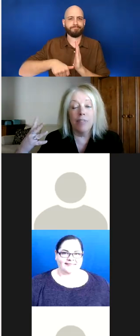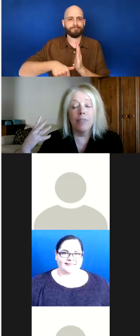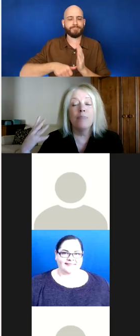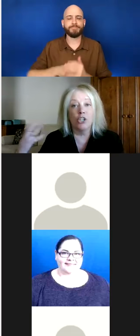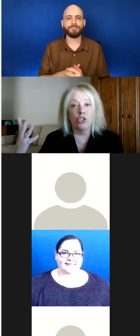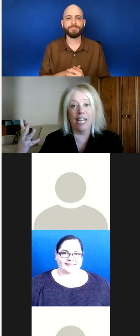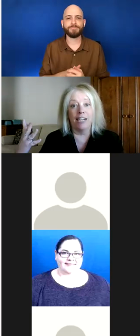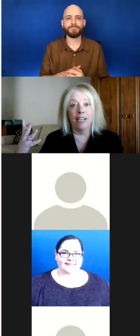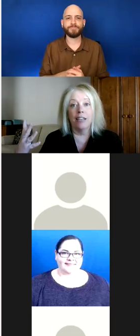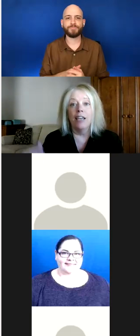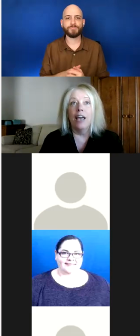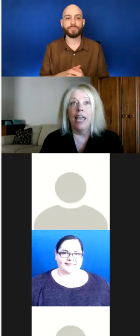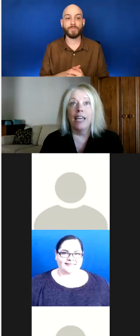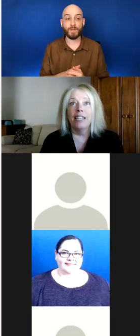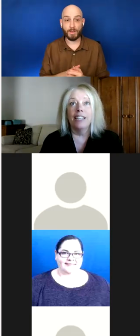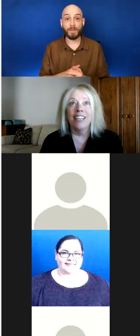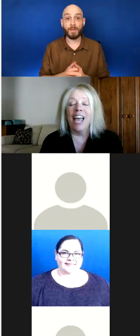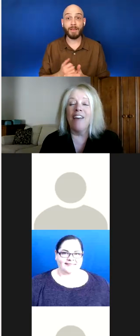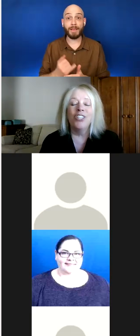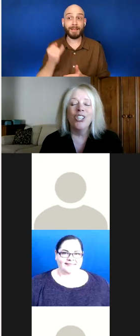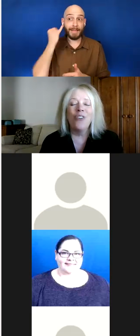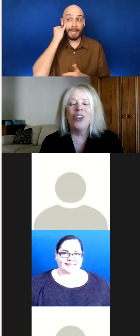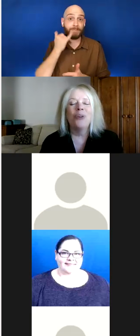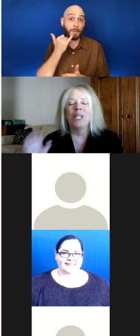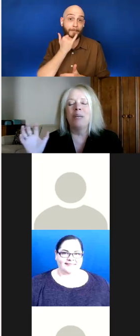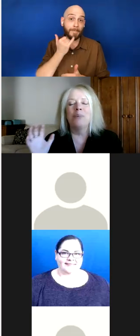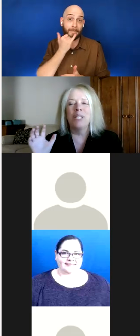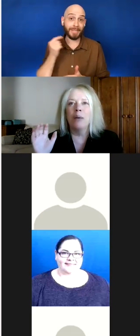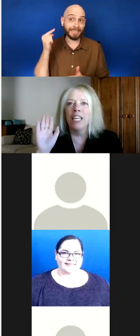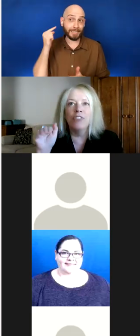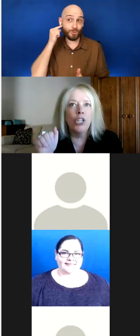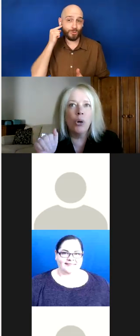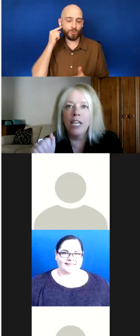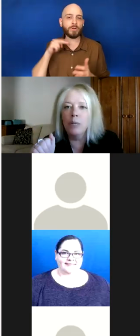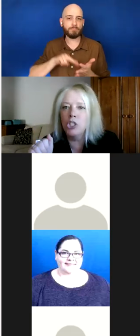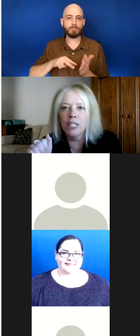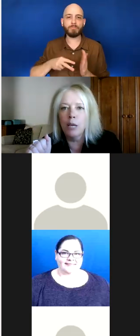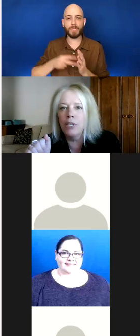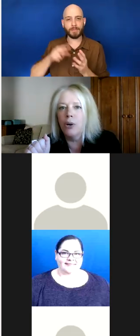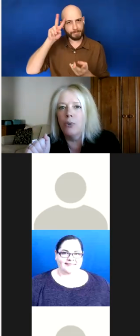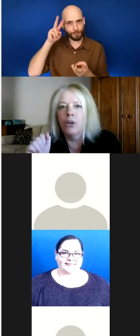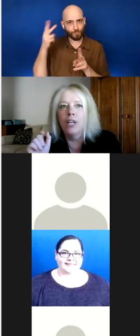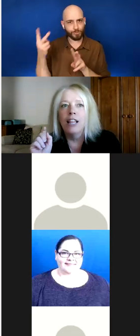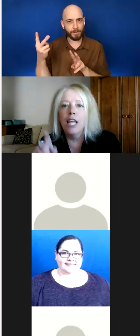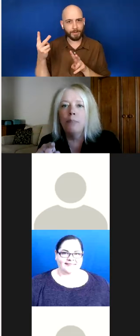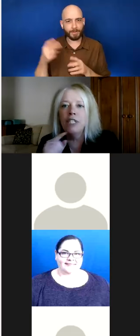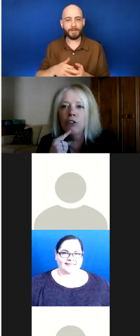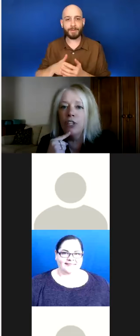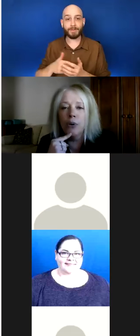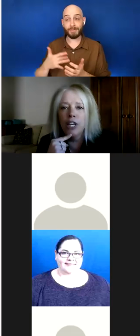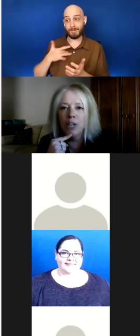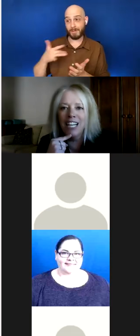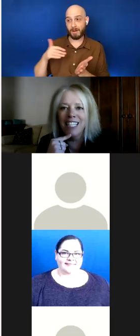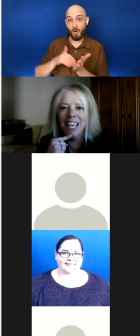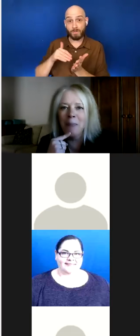mishearing, they're misunderstanding. And I have so frequently people will tell me, if you don't hear me, just let me know, or let me know if